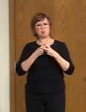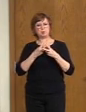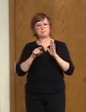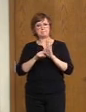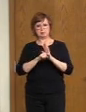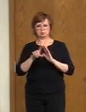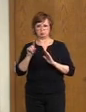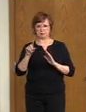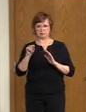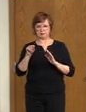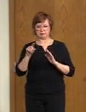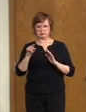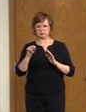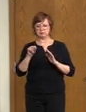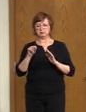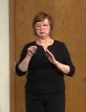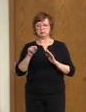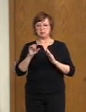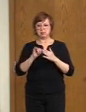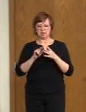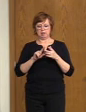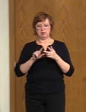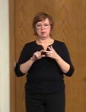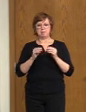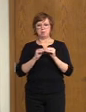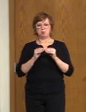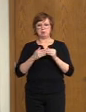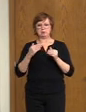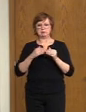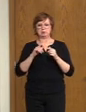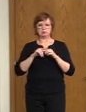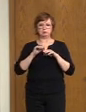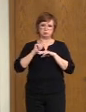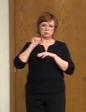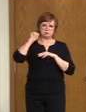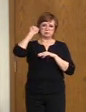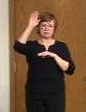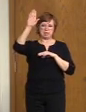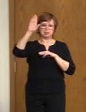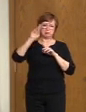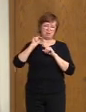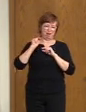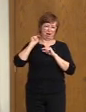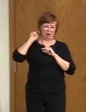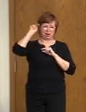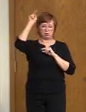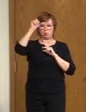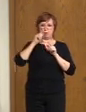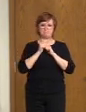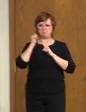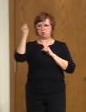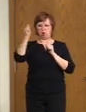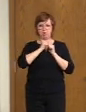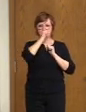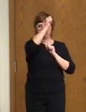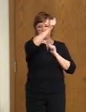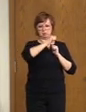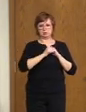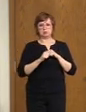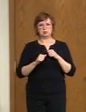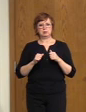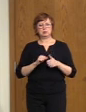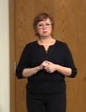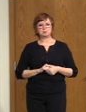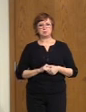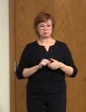remote communities, so that will be the mainstay for more remote rural areas. Again, both vaccines,